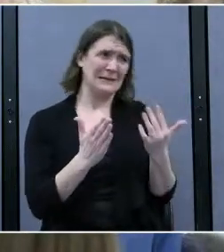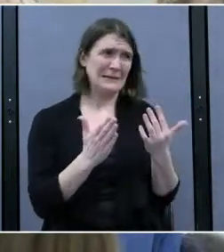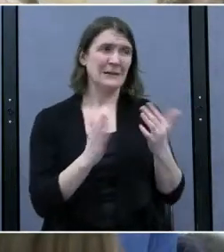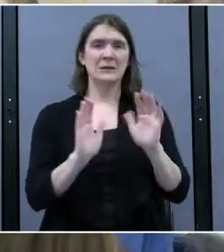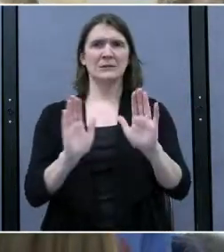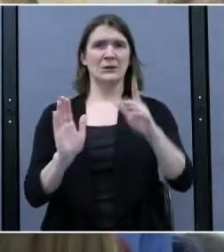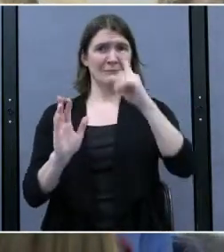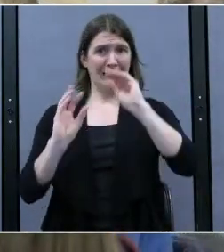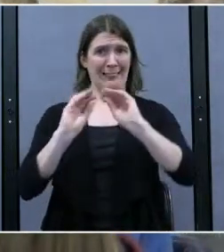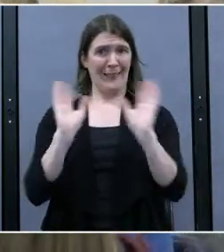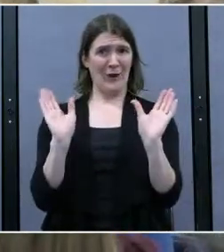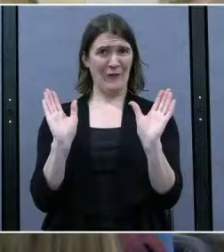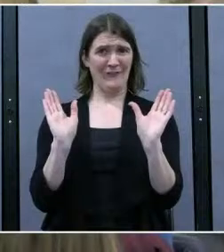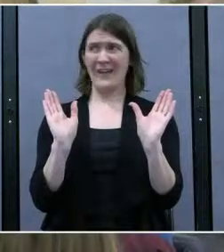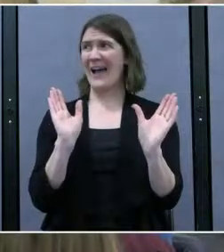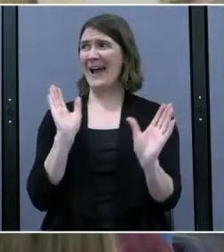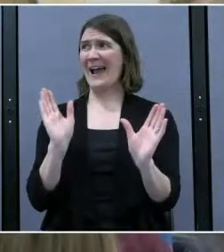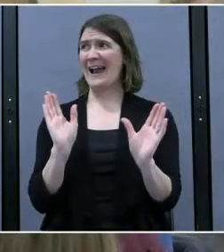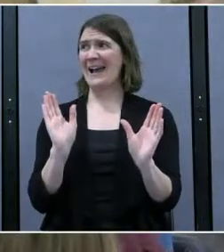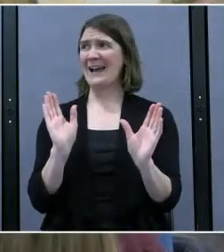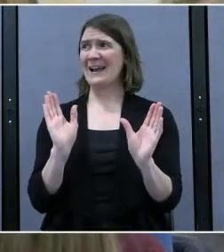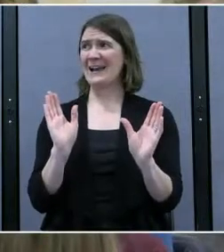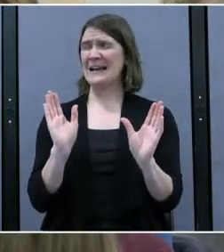just wanted to clarify. I think I have it figured out.